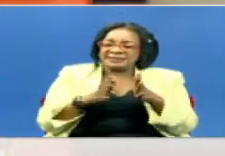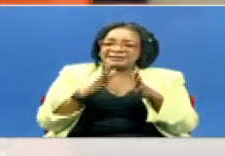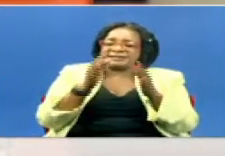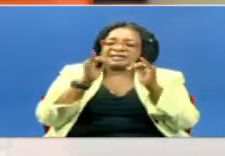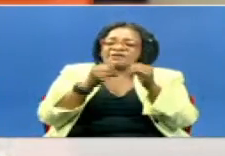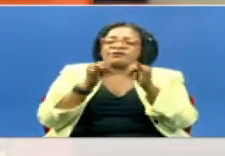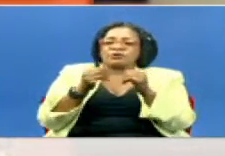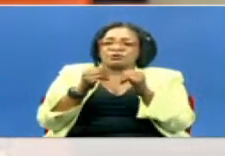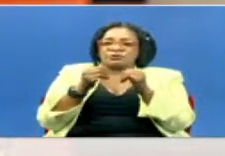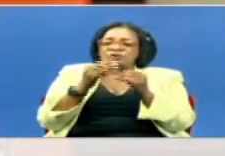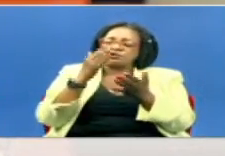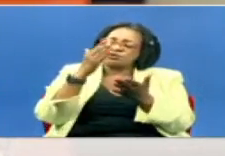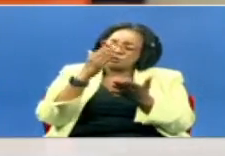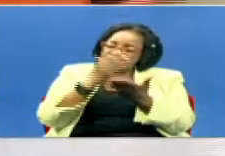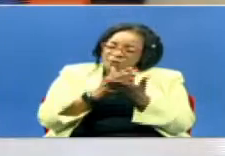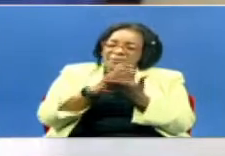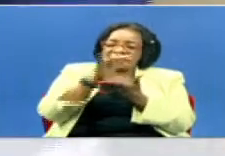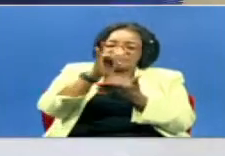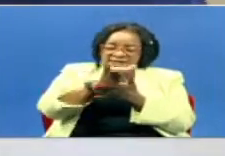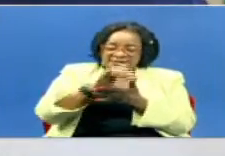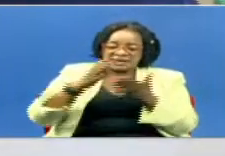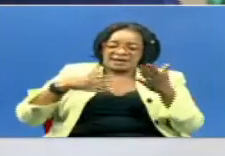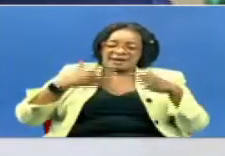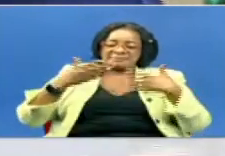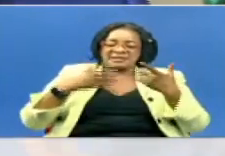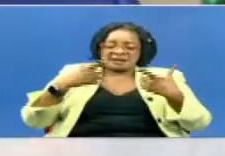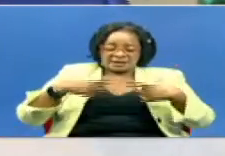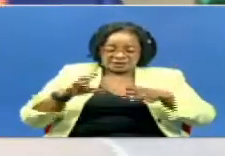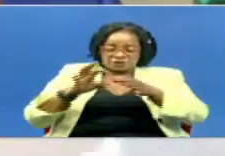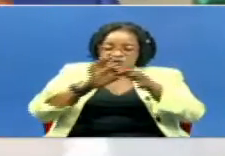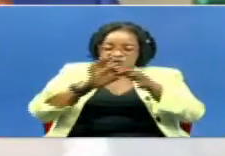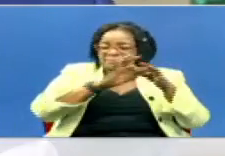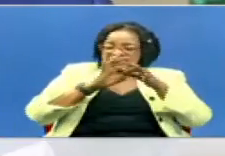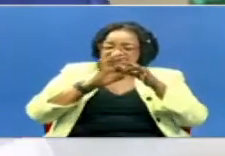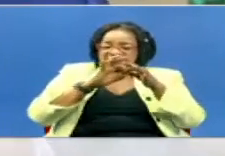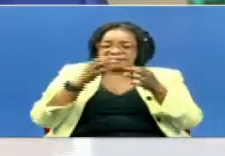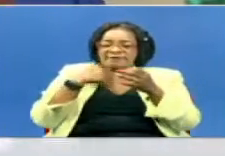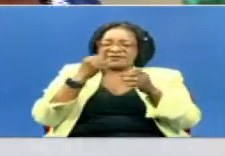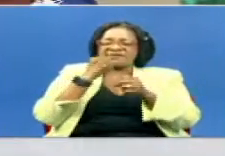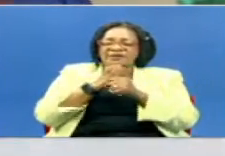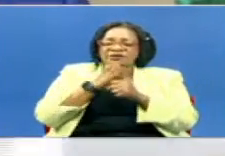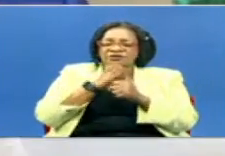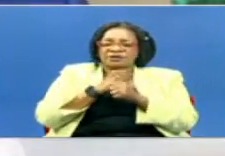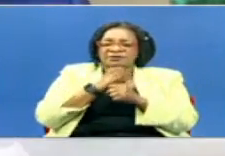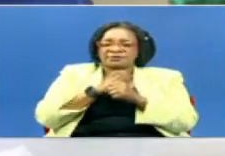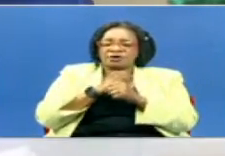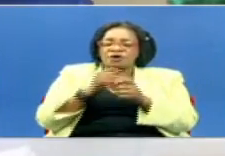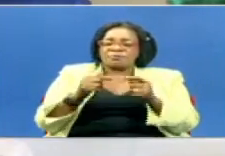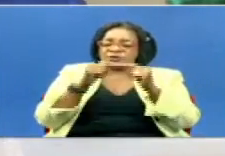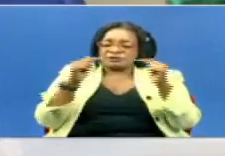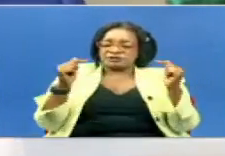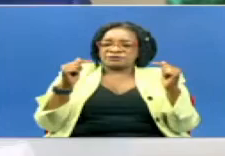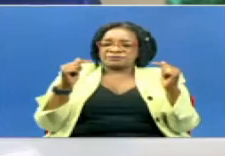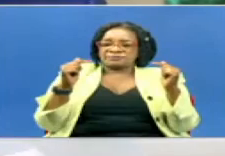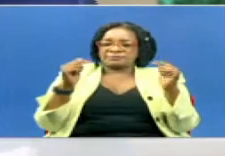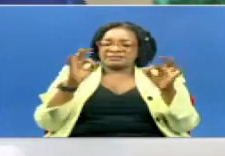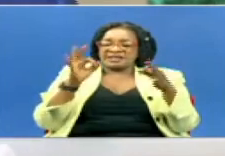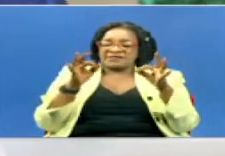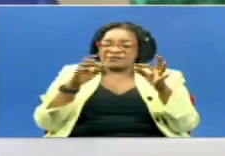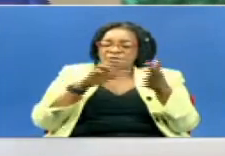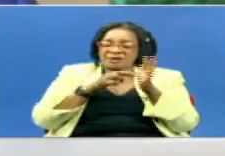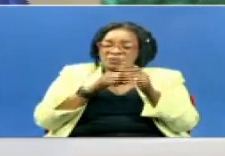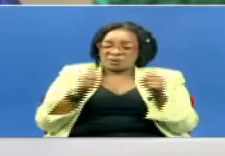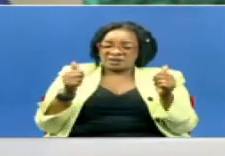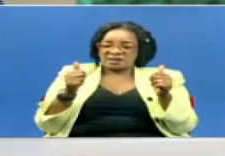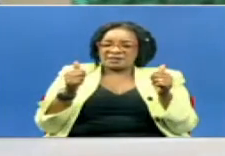leaders. Stop the habit and let us cooperate, have a functioning opposition. If you mean well